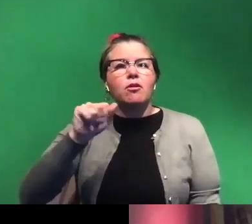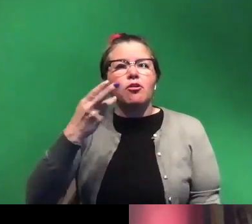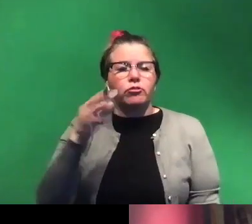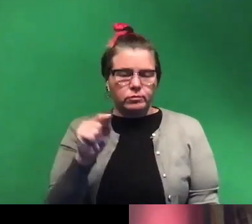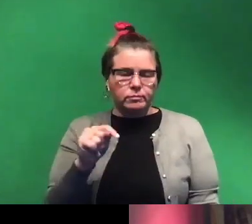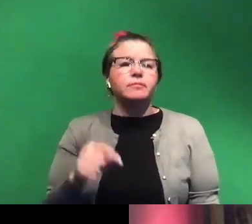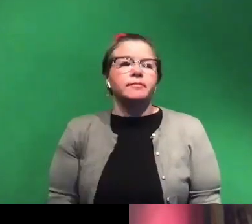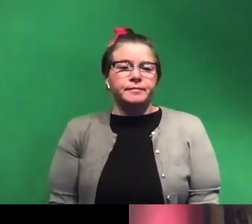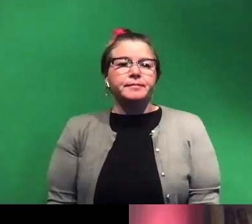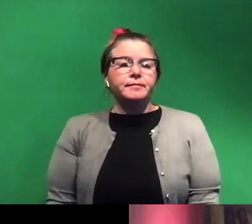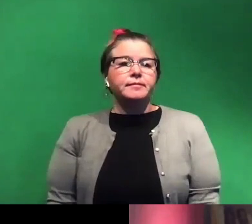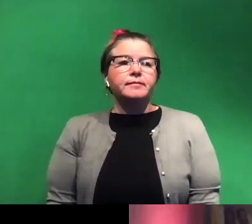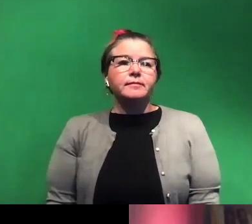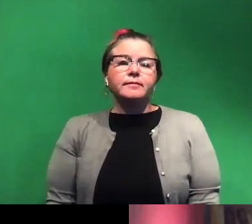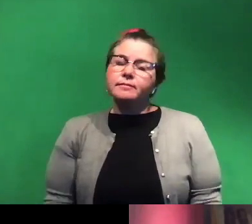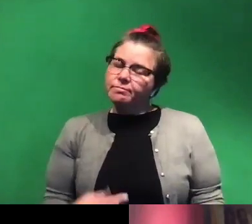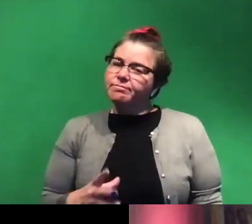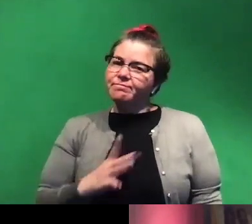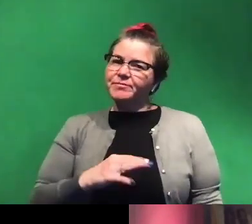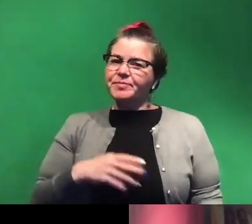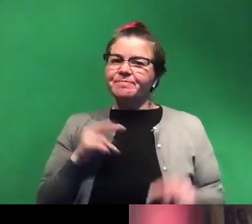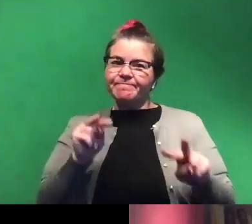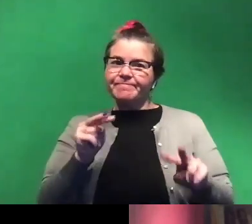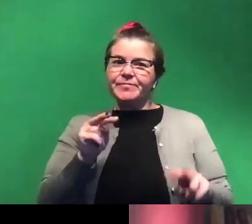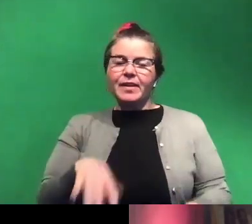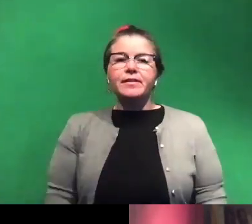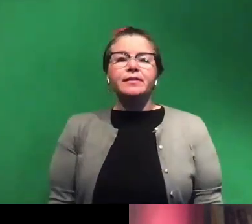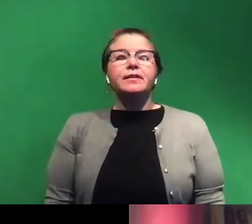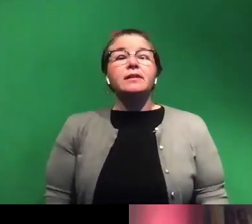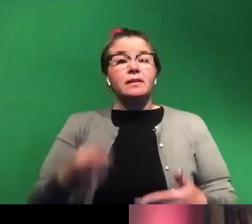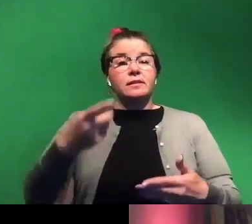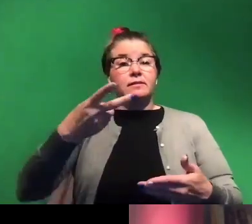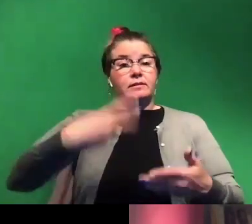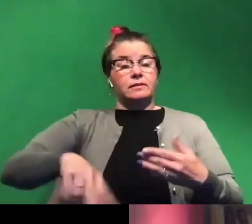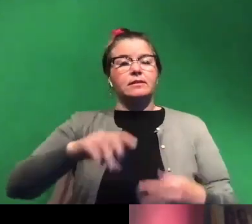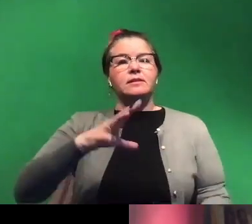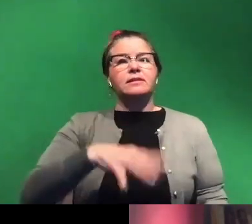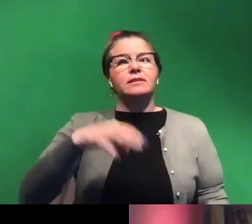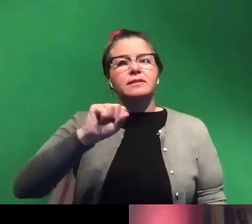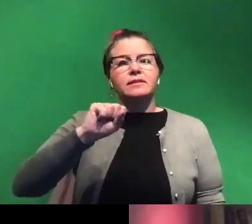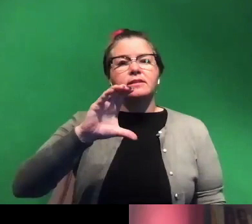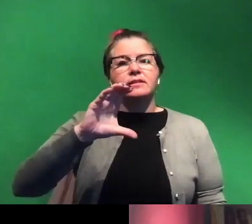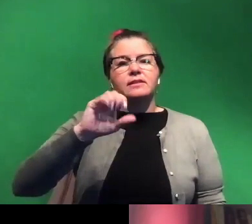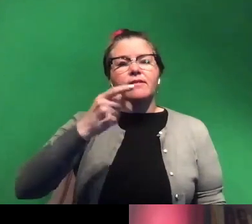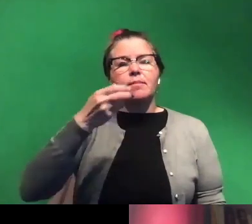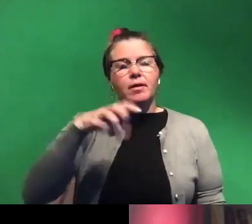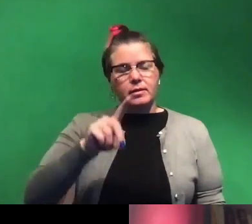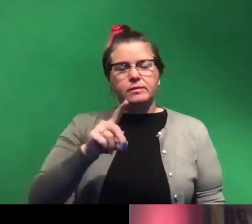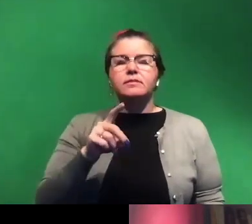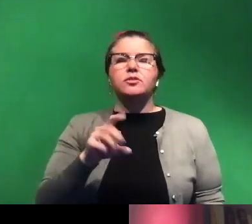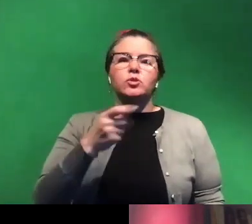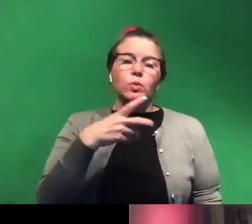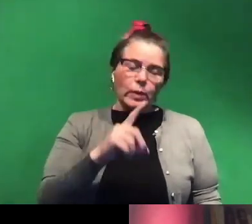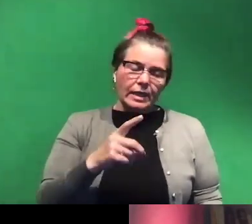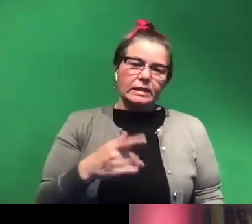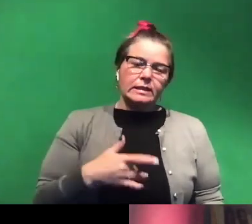be like pretty cool, and I'm very excited about it. The following week is going to be cephalopod week, and we're going to be talking about squid senses, how to raise a